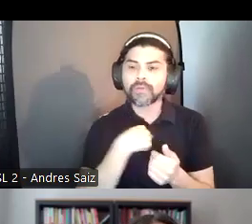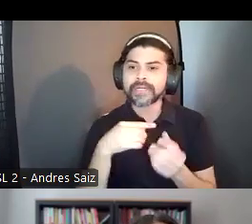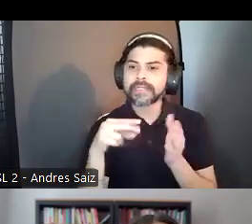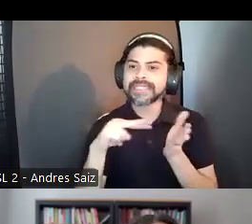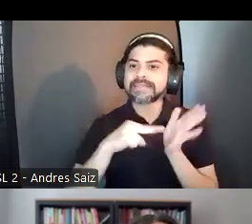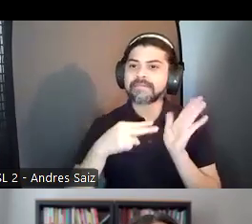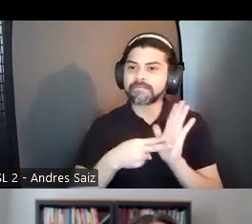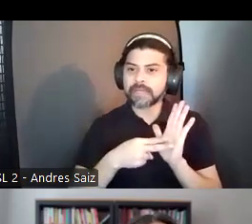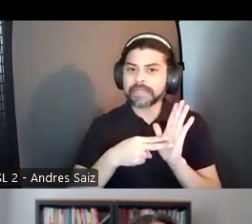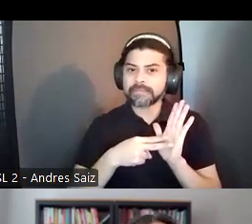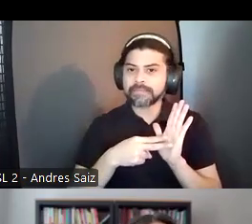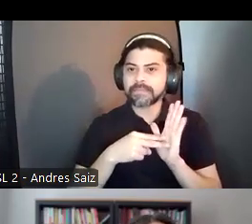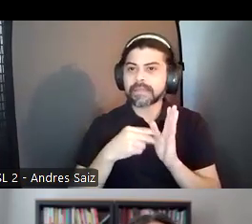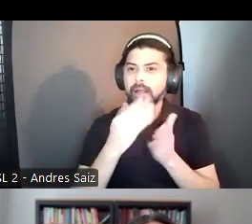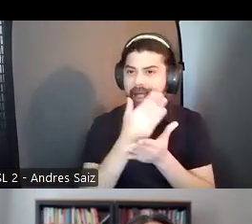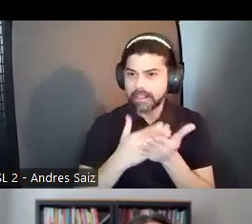please.